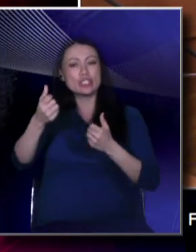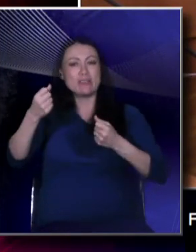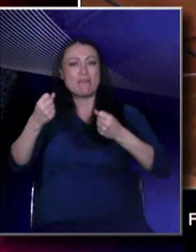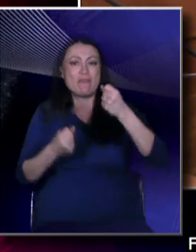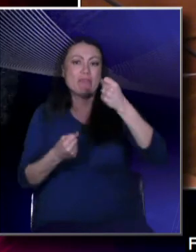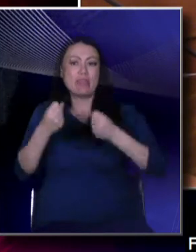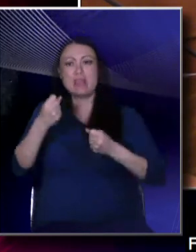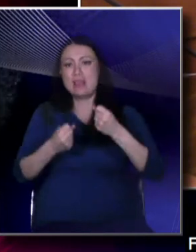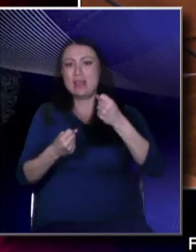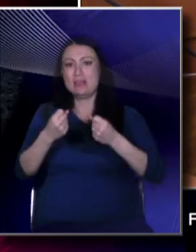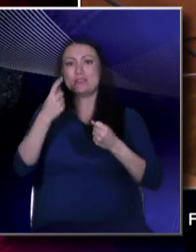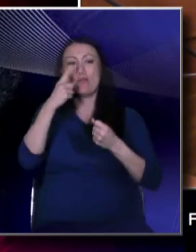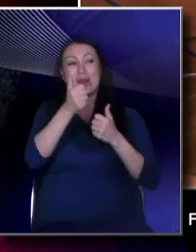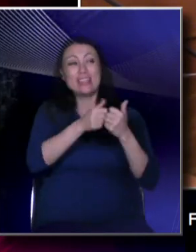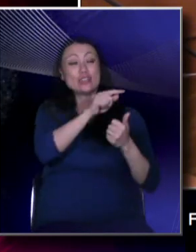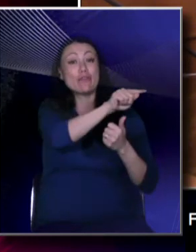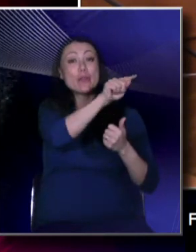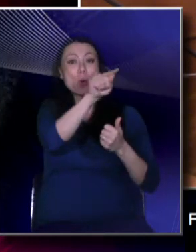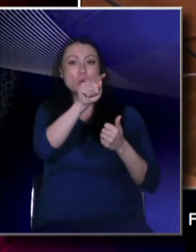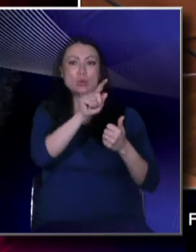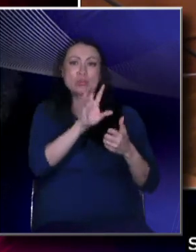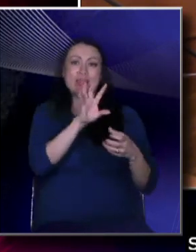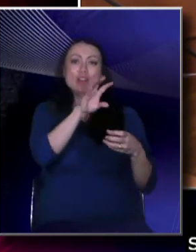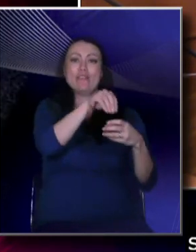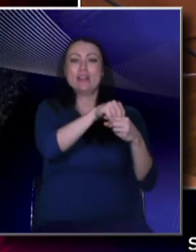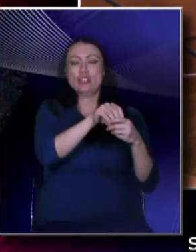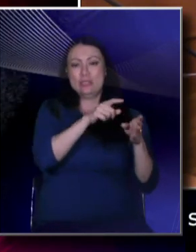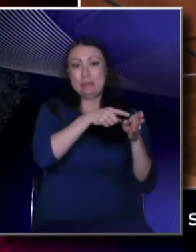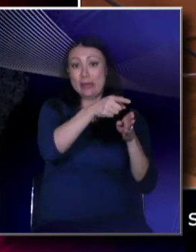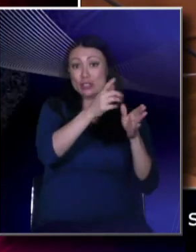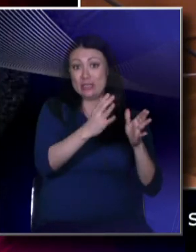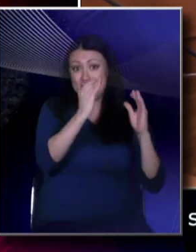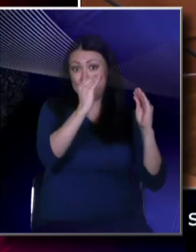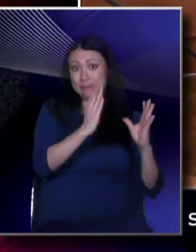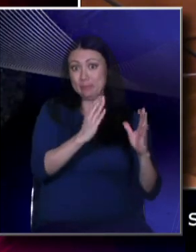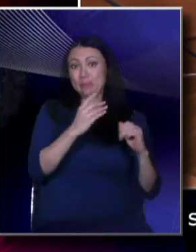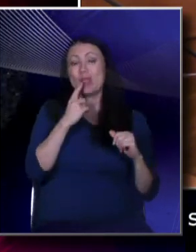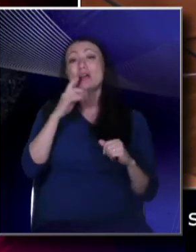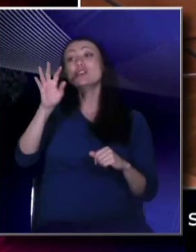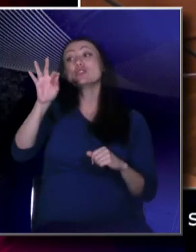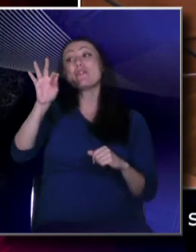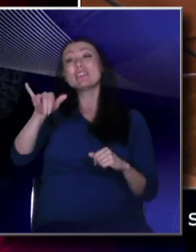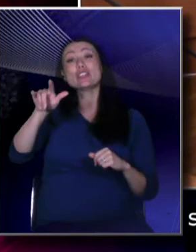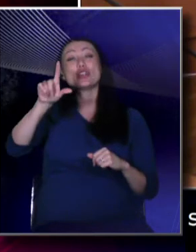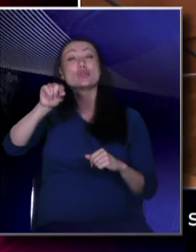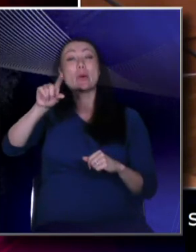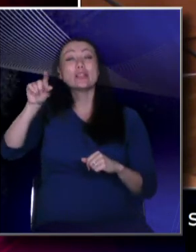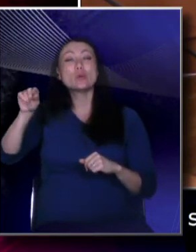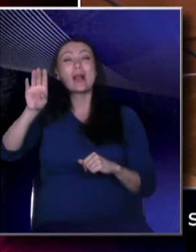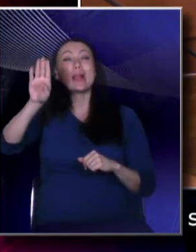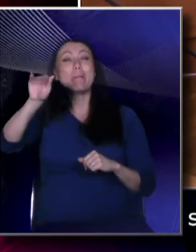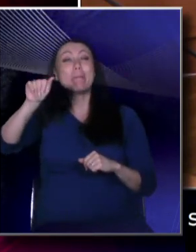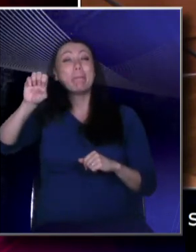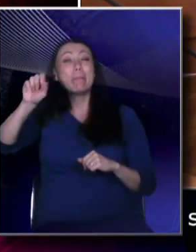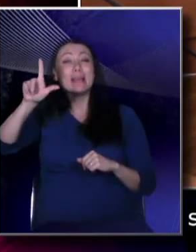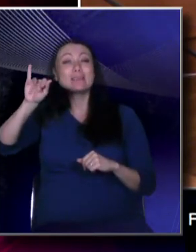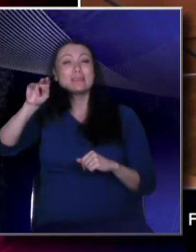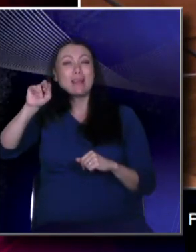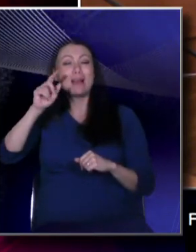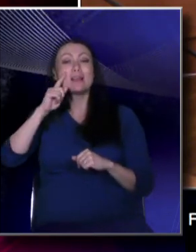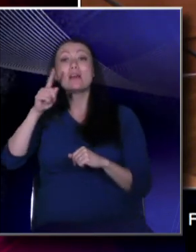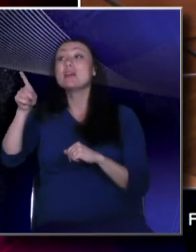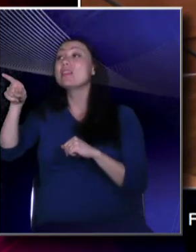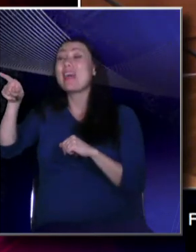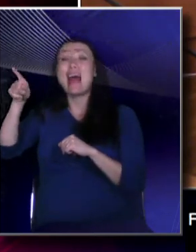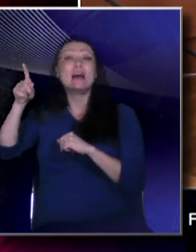for each of those intervention specialists. What the fiscal year 2020 baseline does, it shifts it from the telecommunication